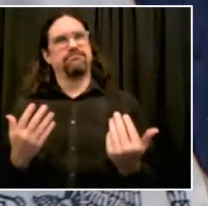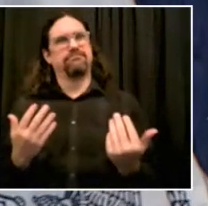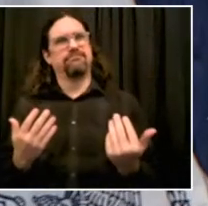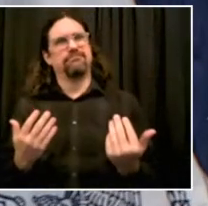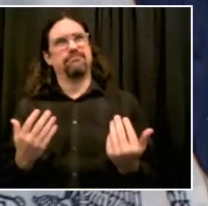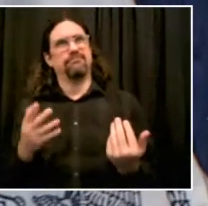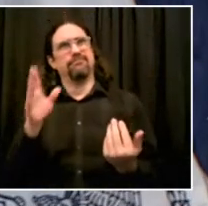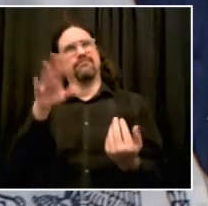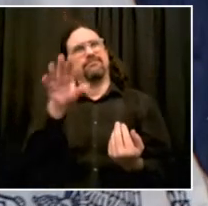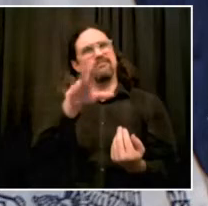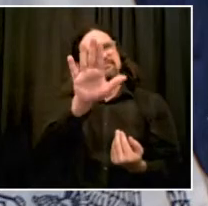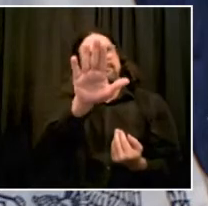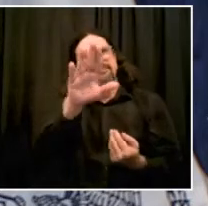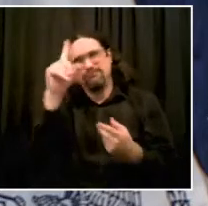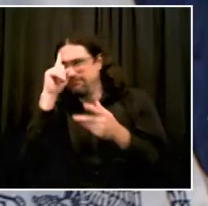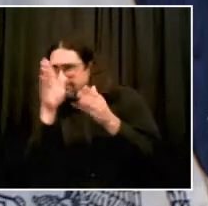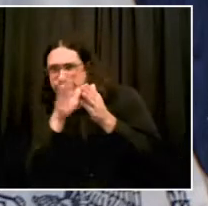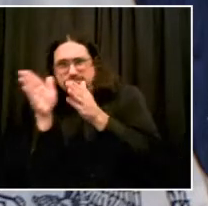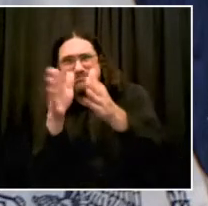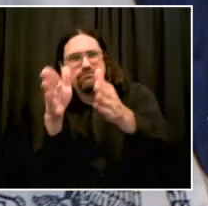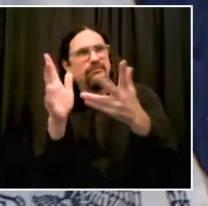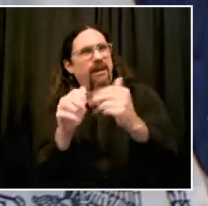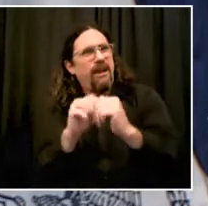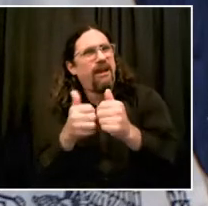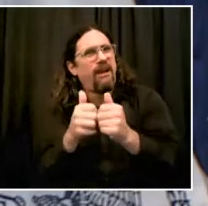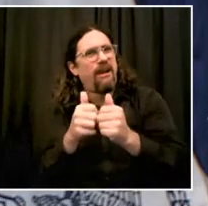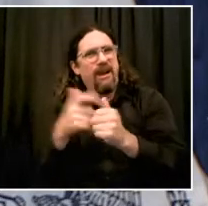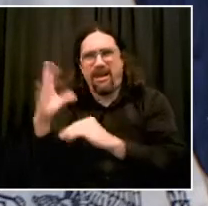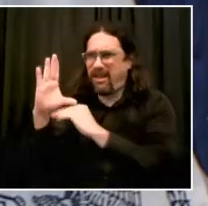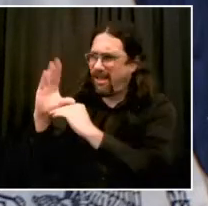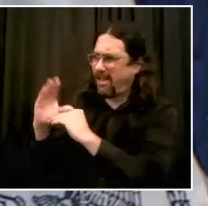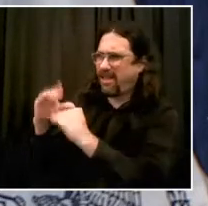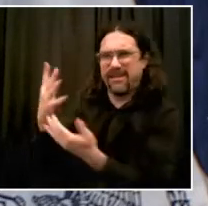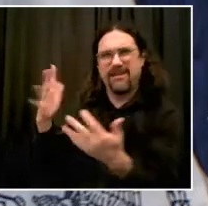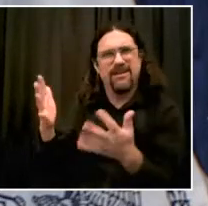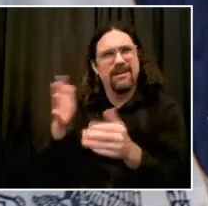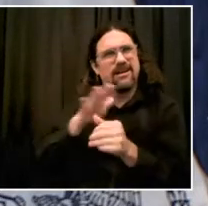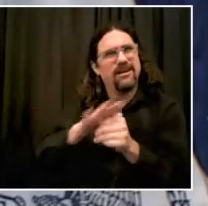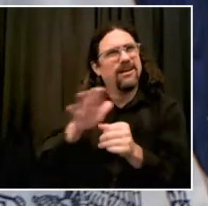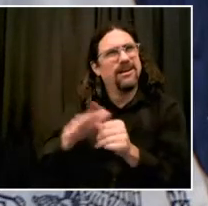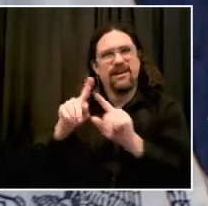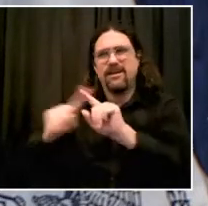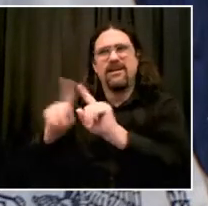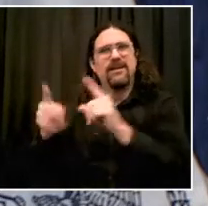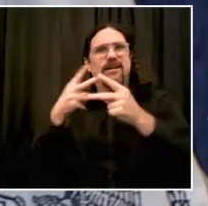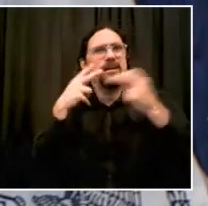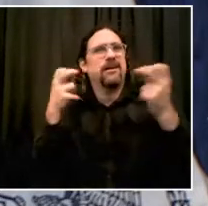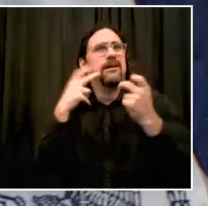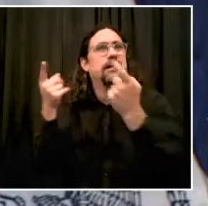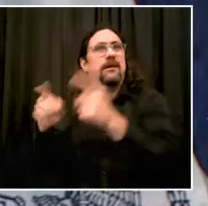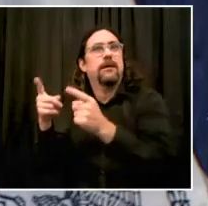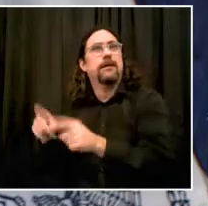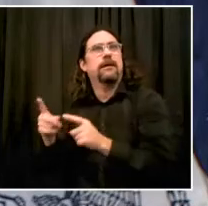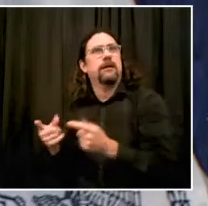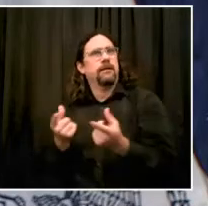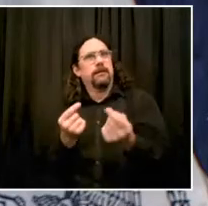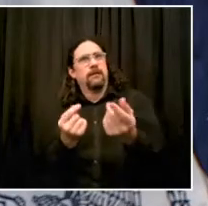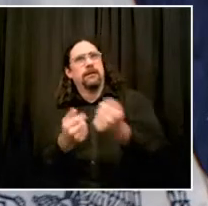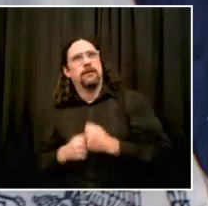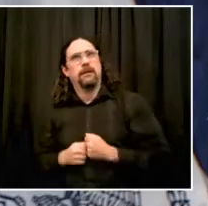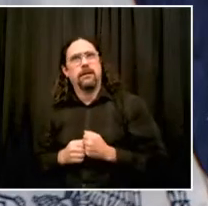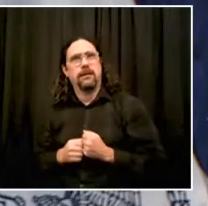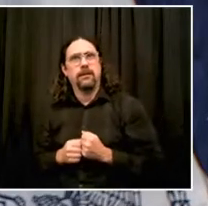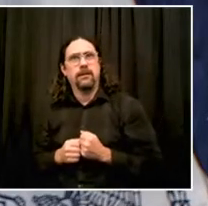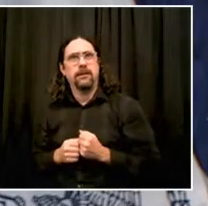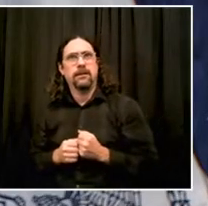up. And the strategies, I believe, as they have many times before, are going to help us address this and